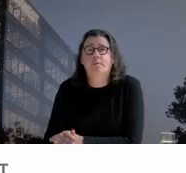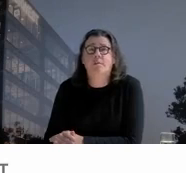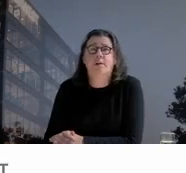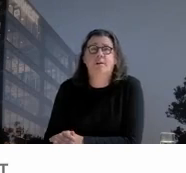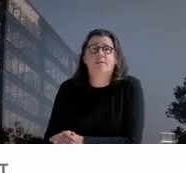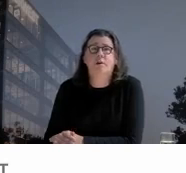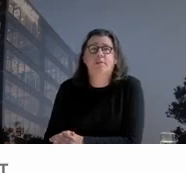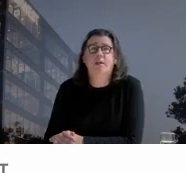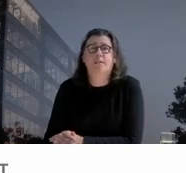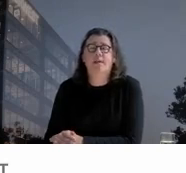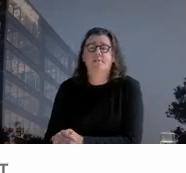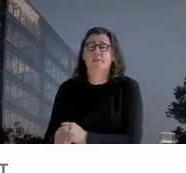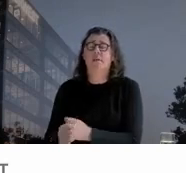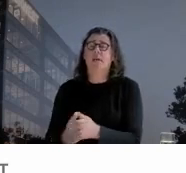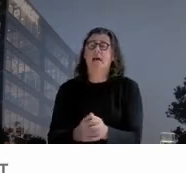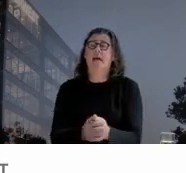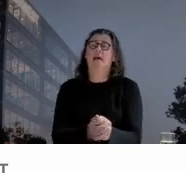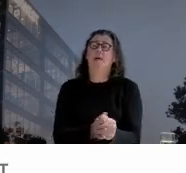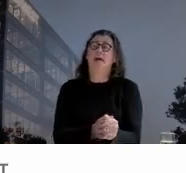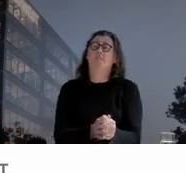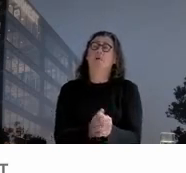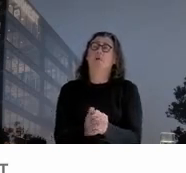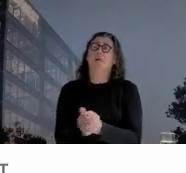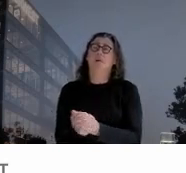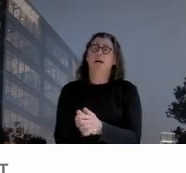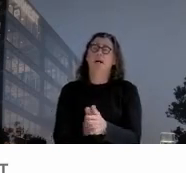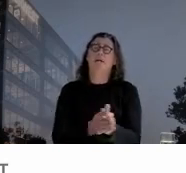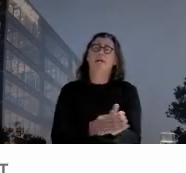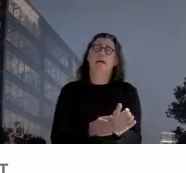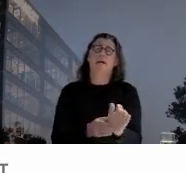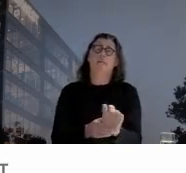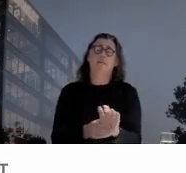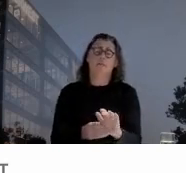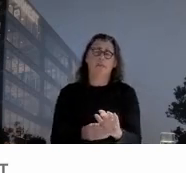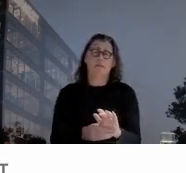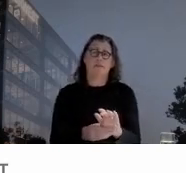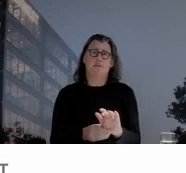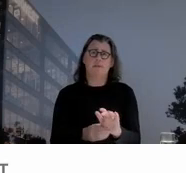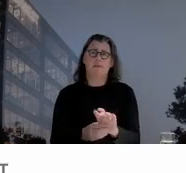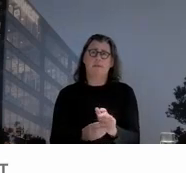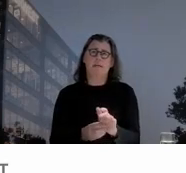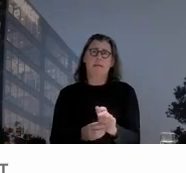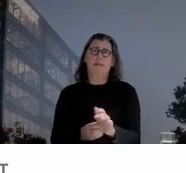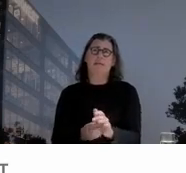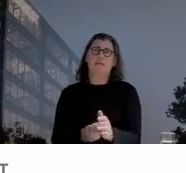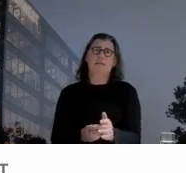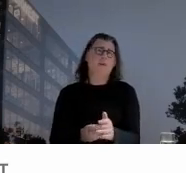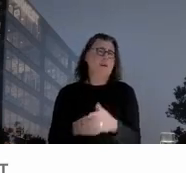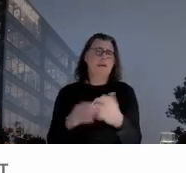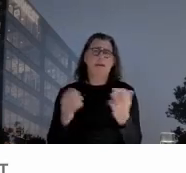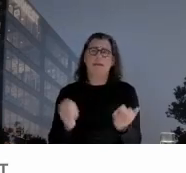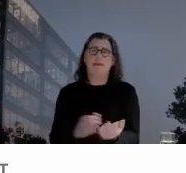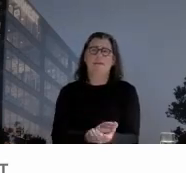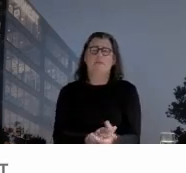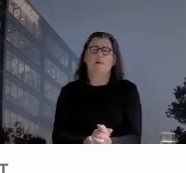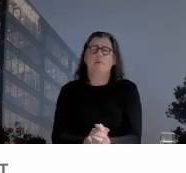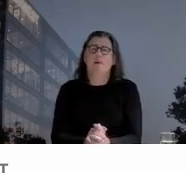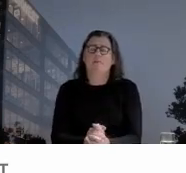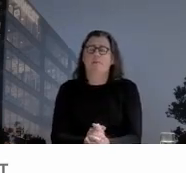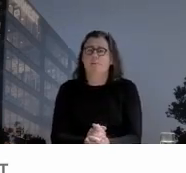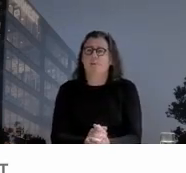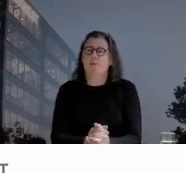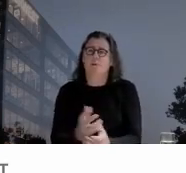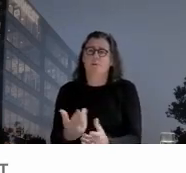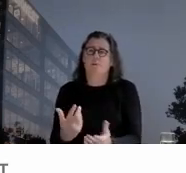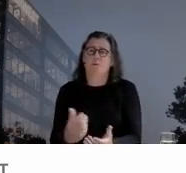somewhere in between various COVID lockdowns at Macquarie Park. We did the design for this. It's about an 18,000 square